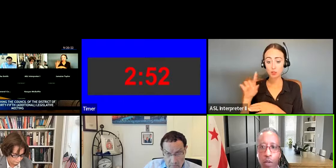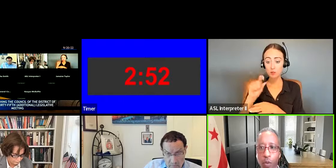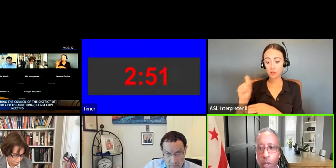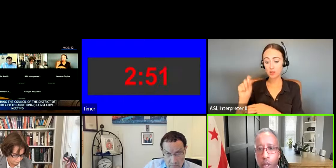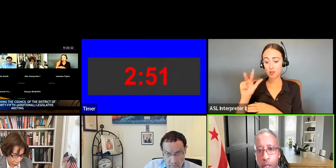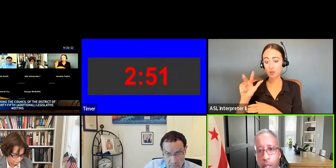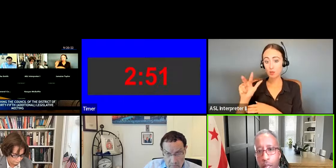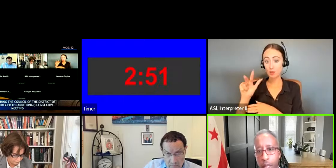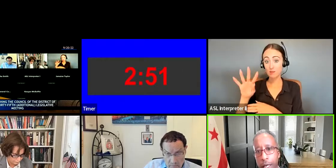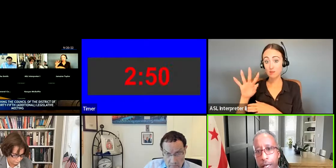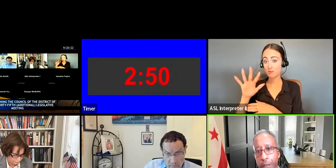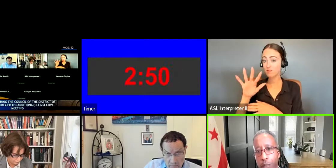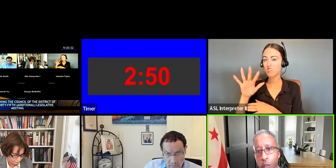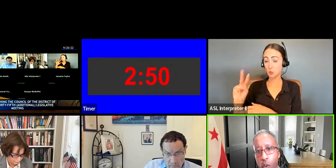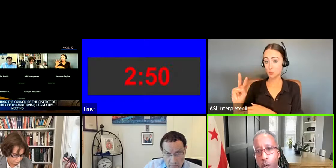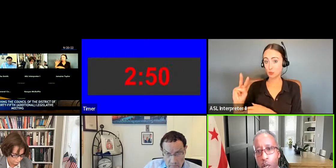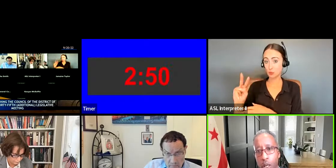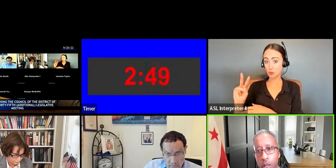24-352